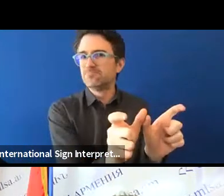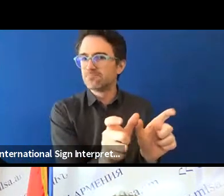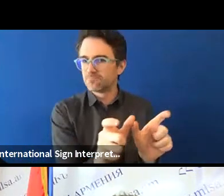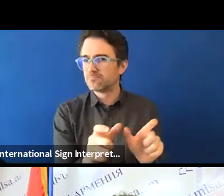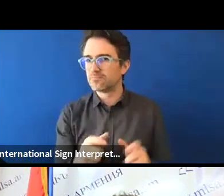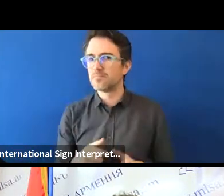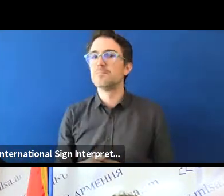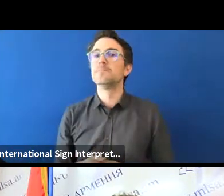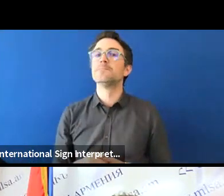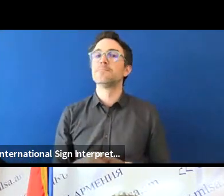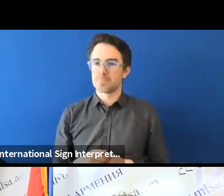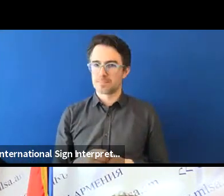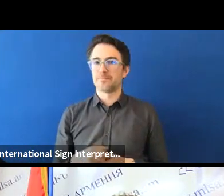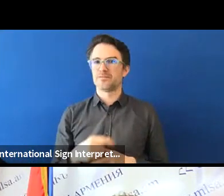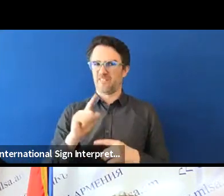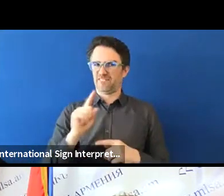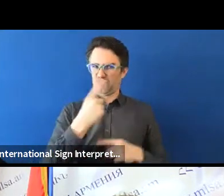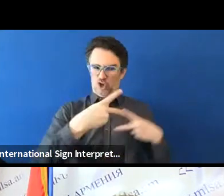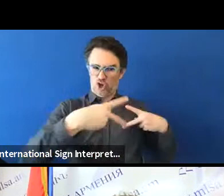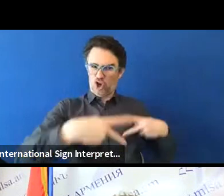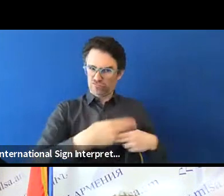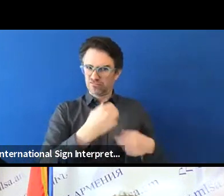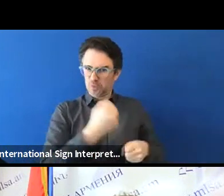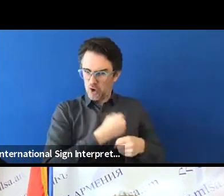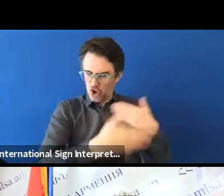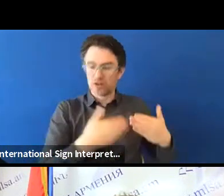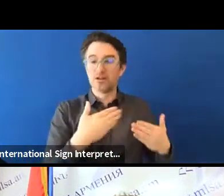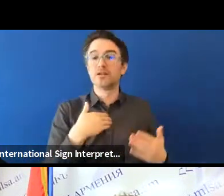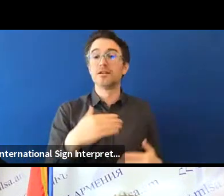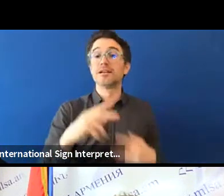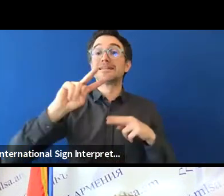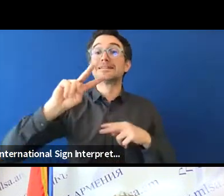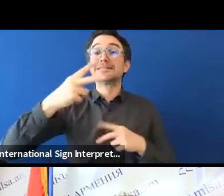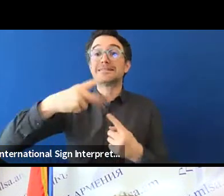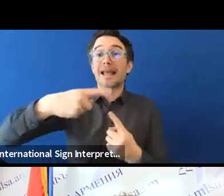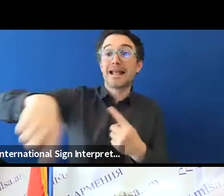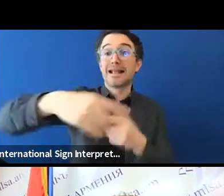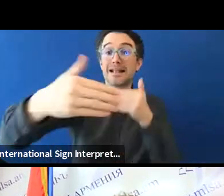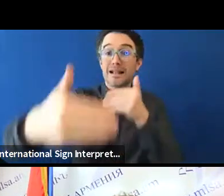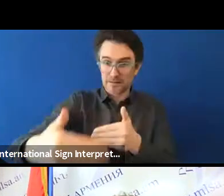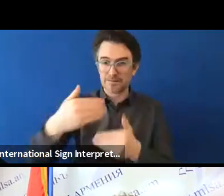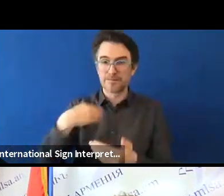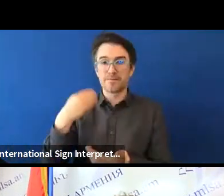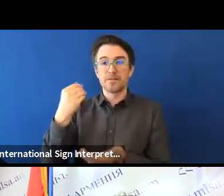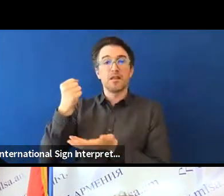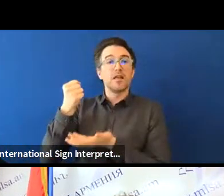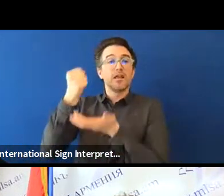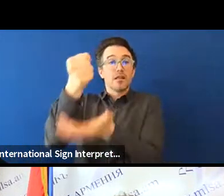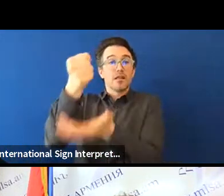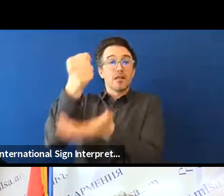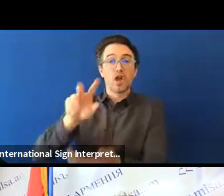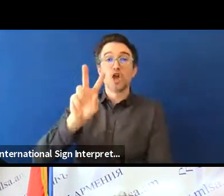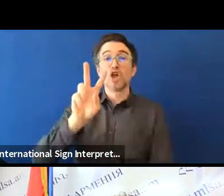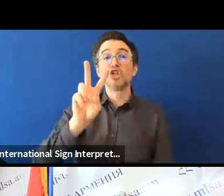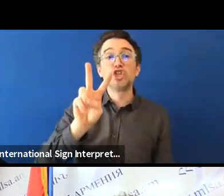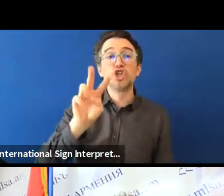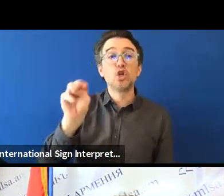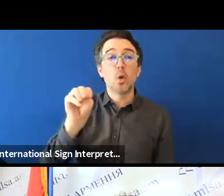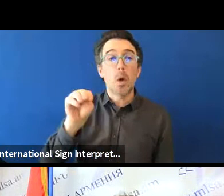is 2 million euro, will be signed still this month. It is actually a matter of only a few